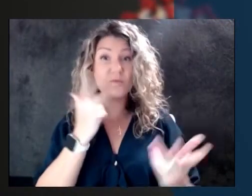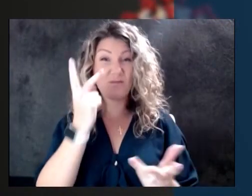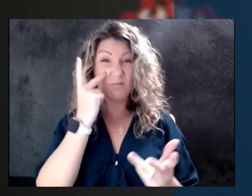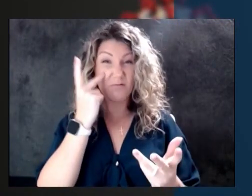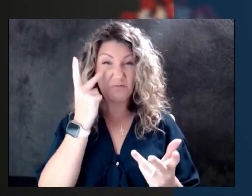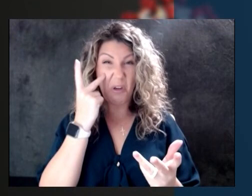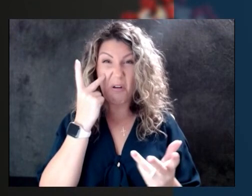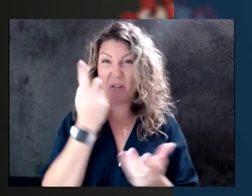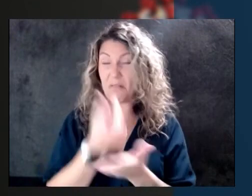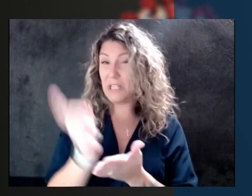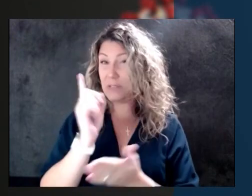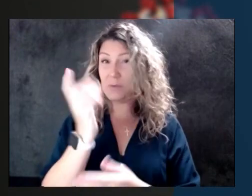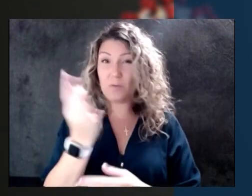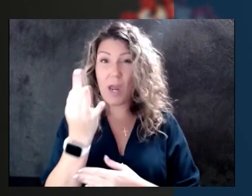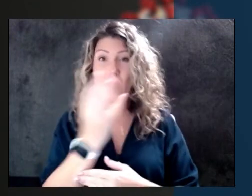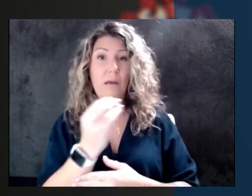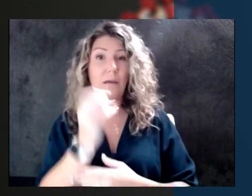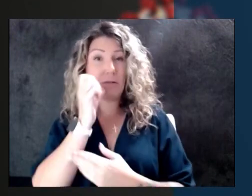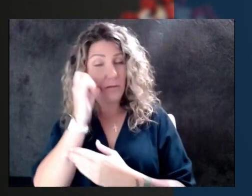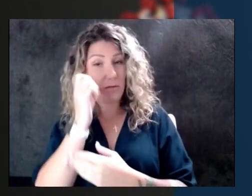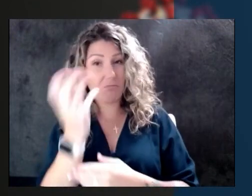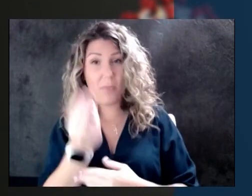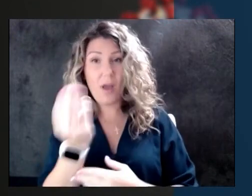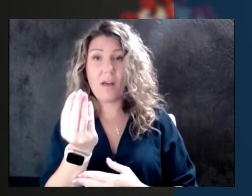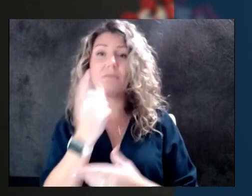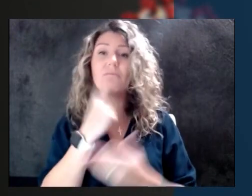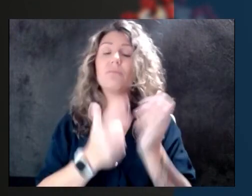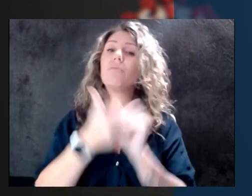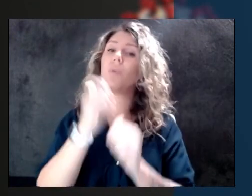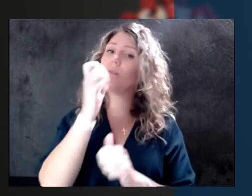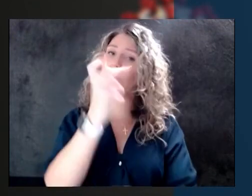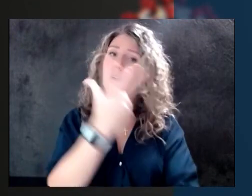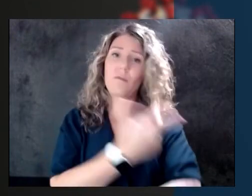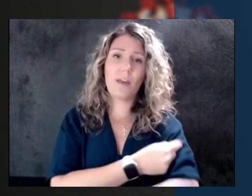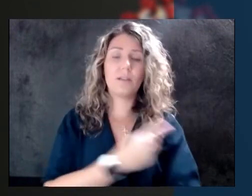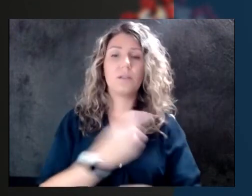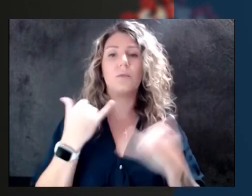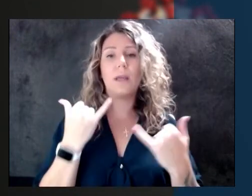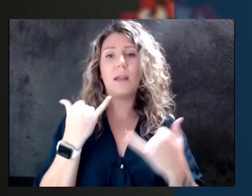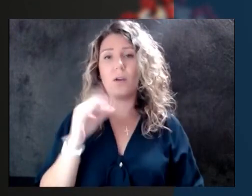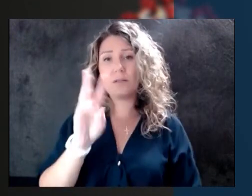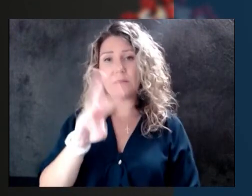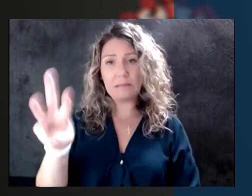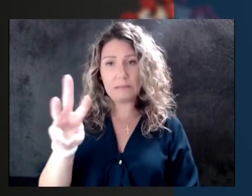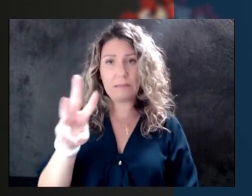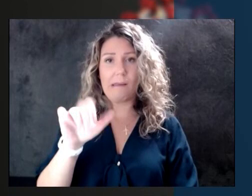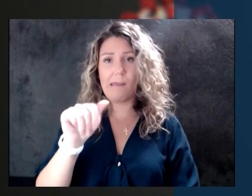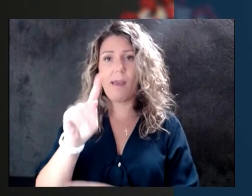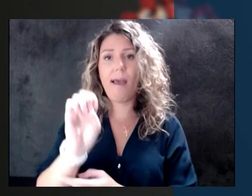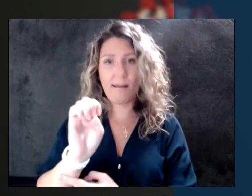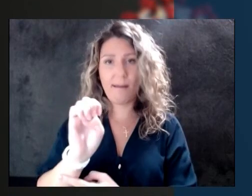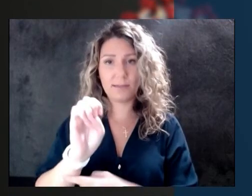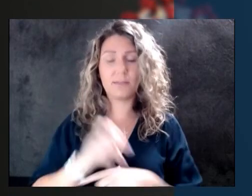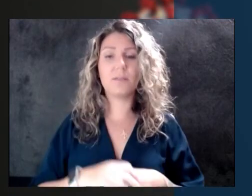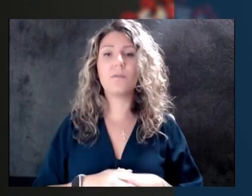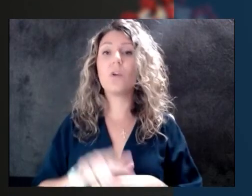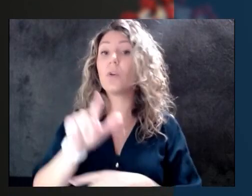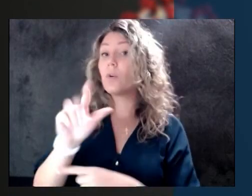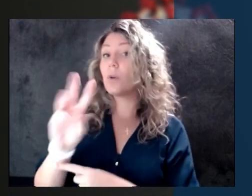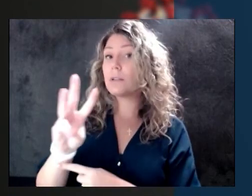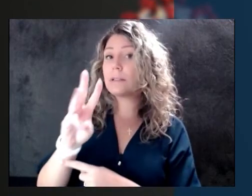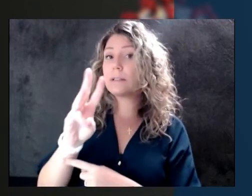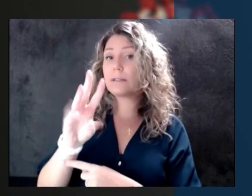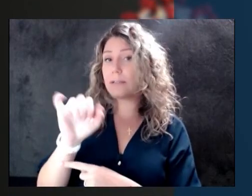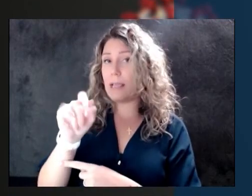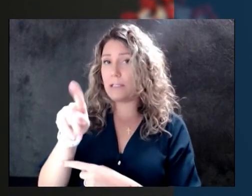Monday, that the majority of them are unvaccinated. Right now in the hospital, we have 66 active patients, with 26 in the ICU and